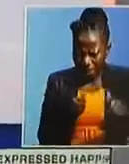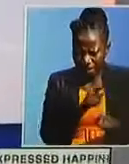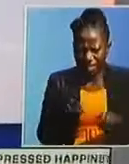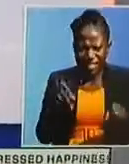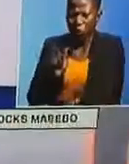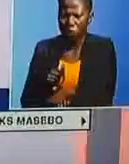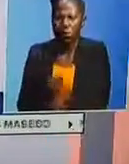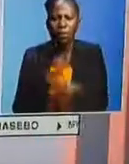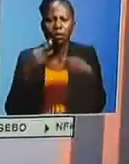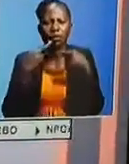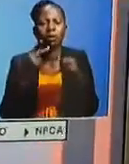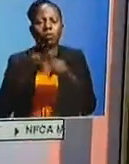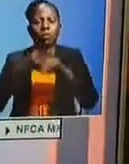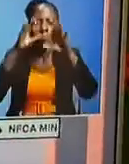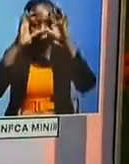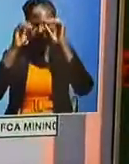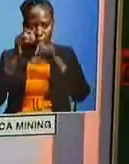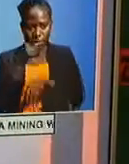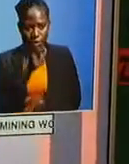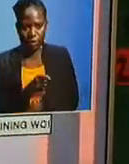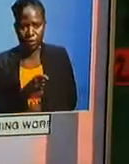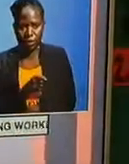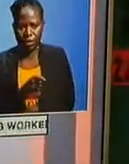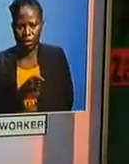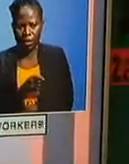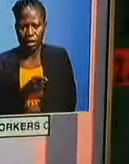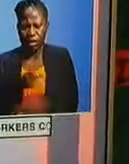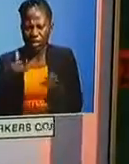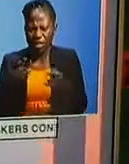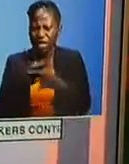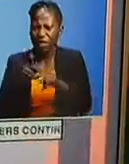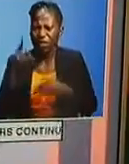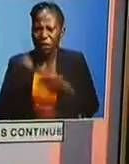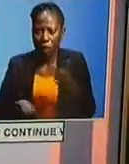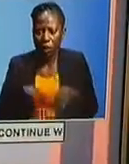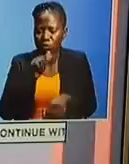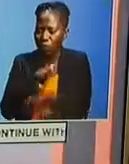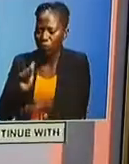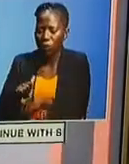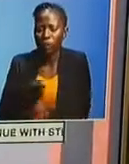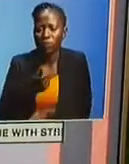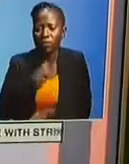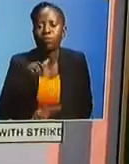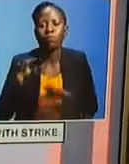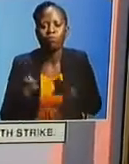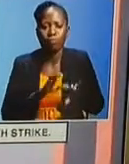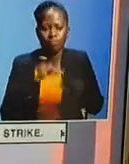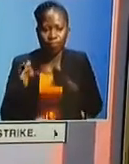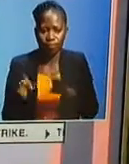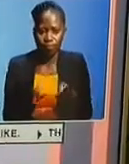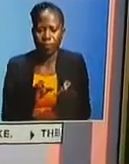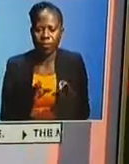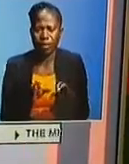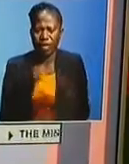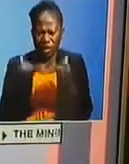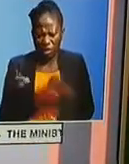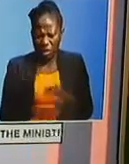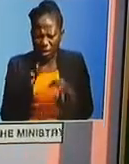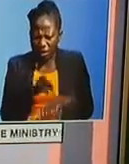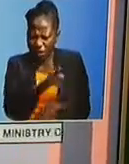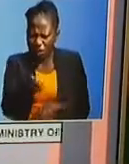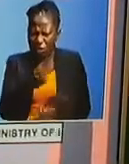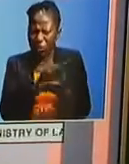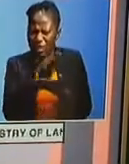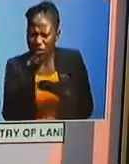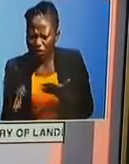functionaries. The difference lies in the type of work that they'll be doing. Okay? When they fail, the one